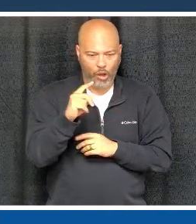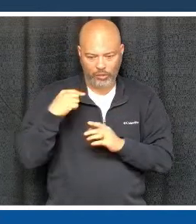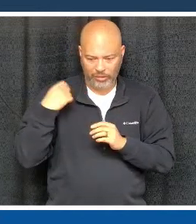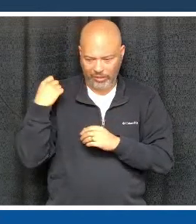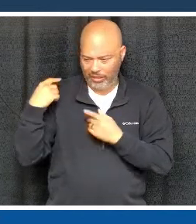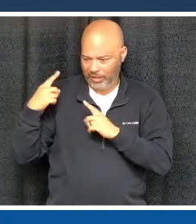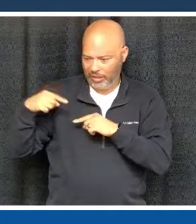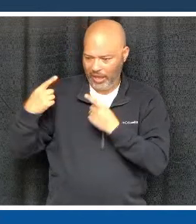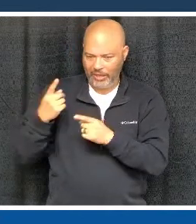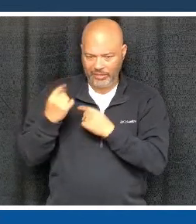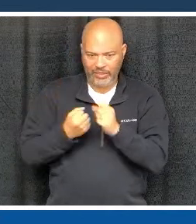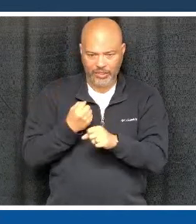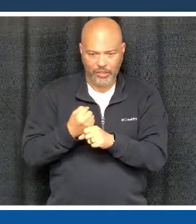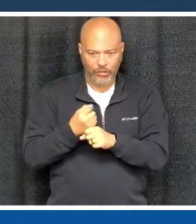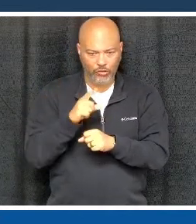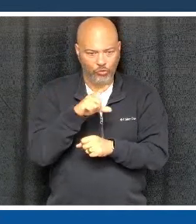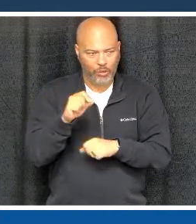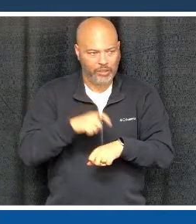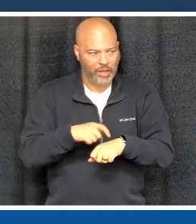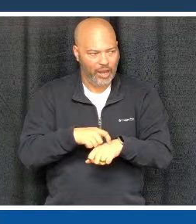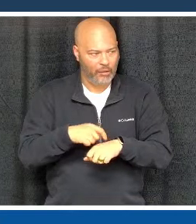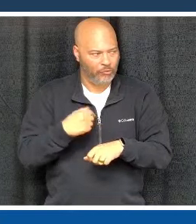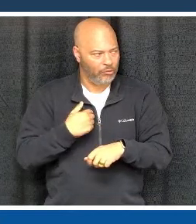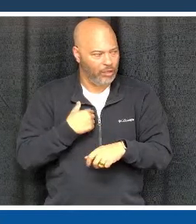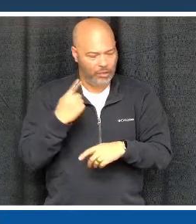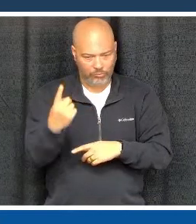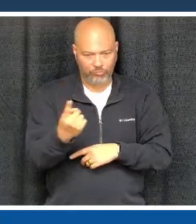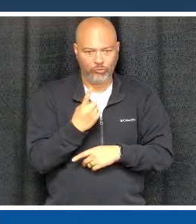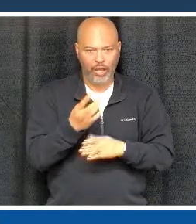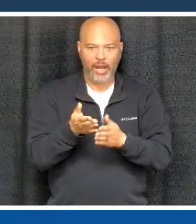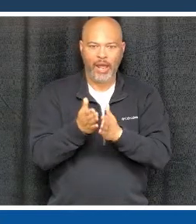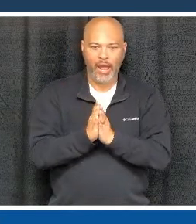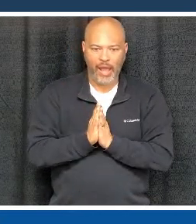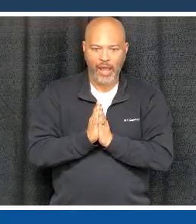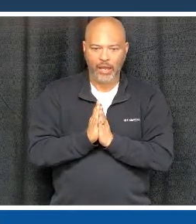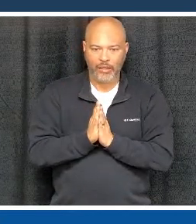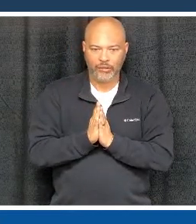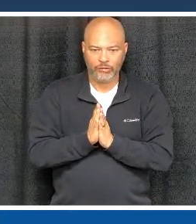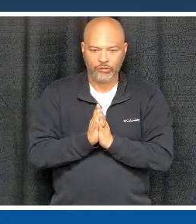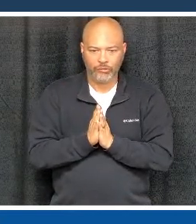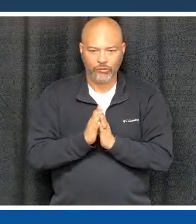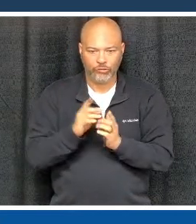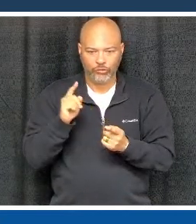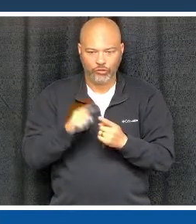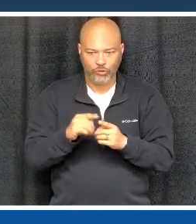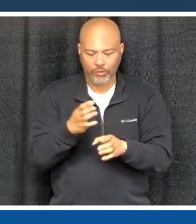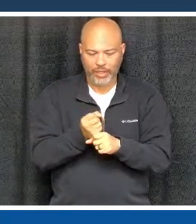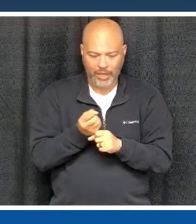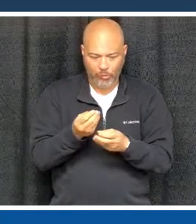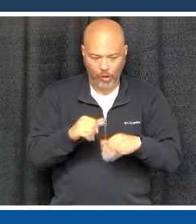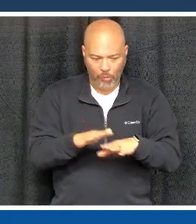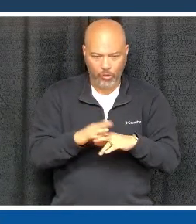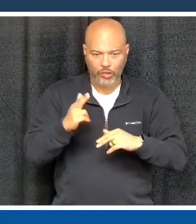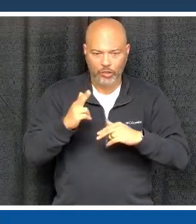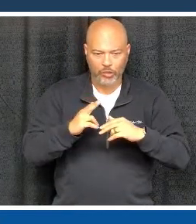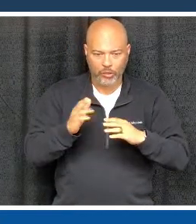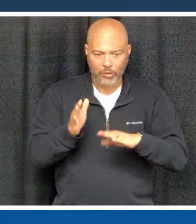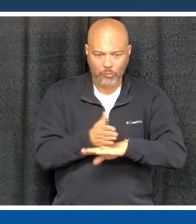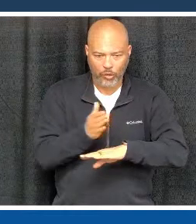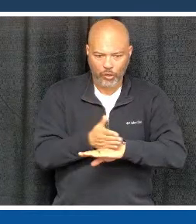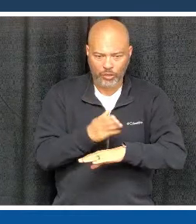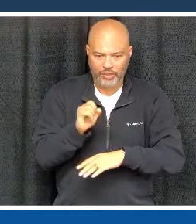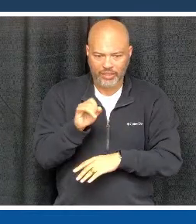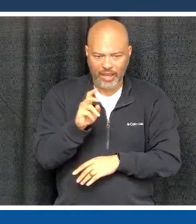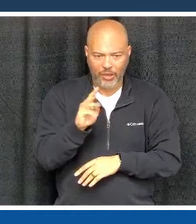year, at least 20 times we've come before us and asked to obtain property to build sidewalks on boundaries